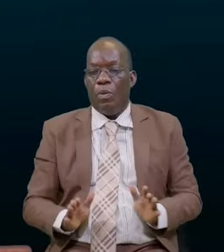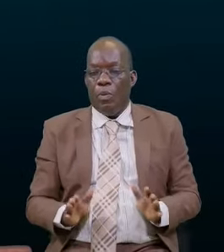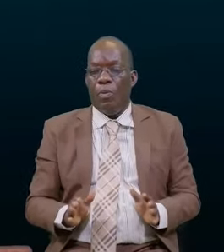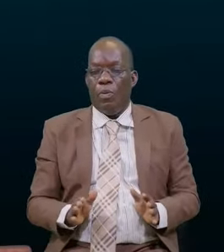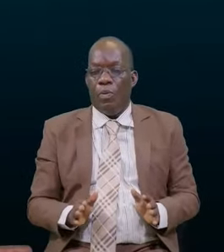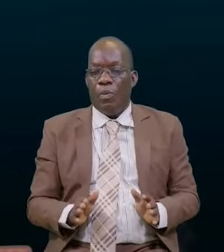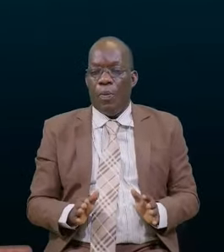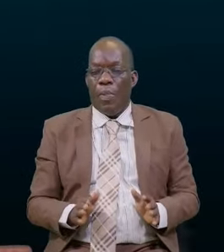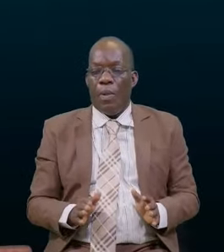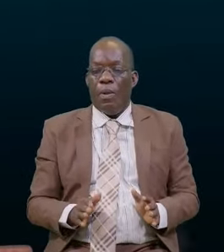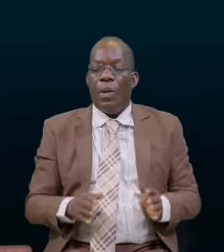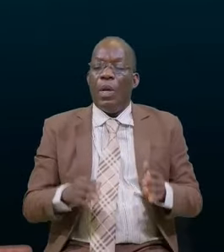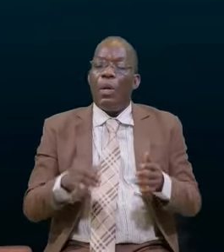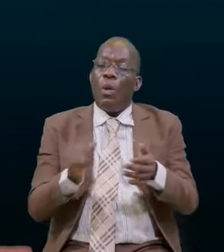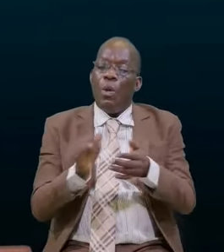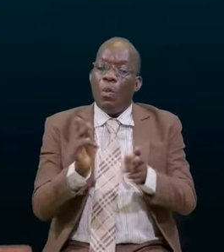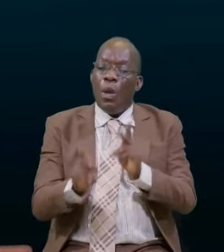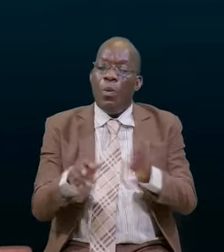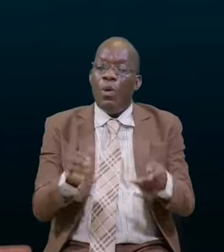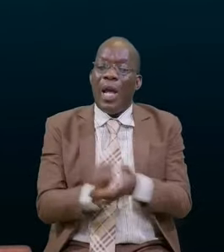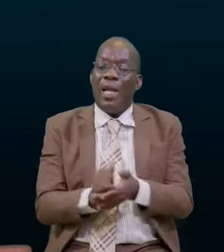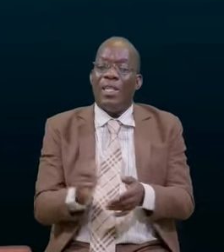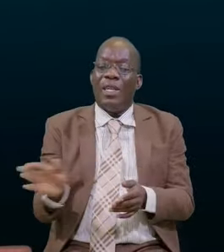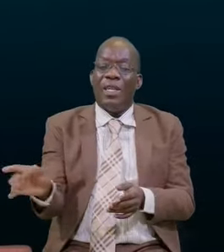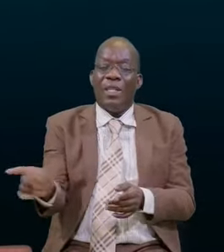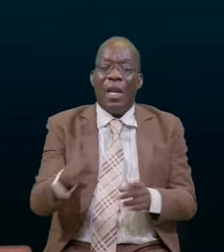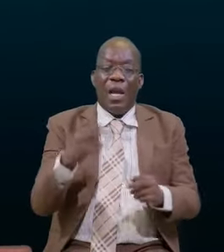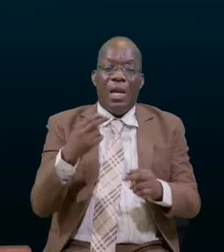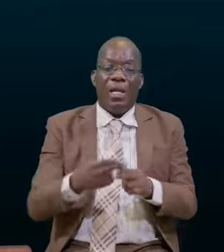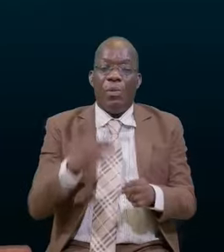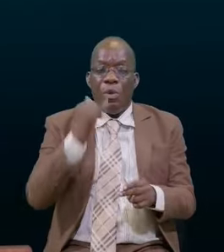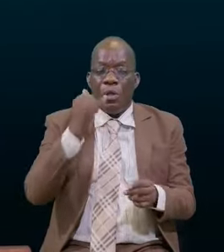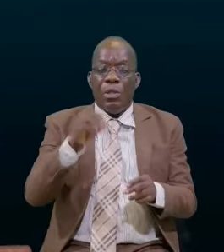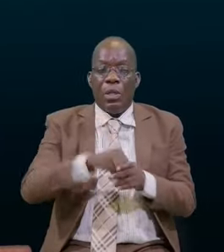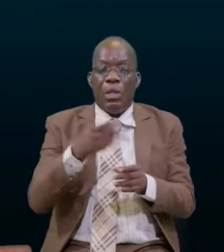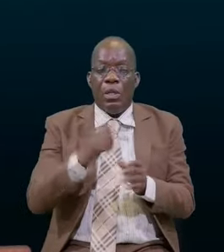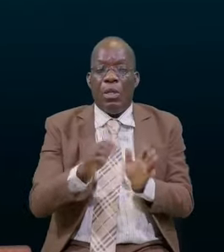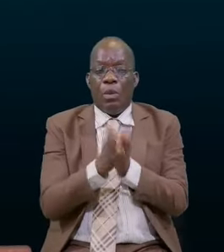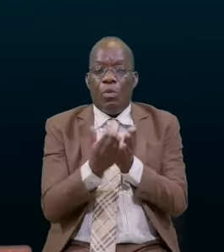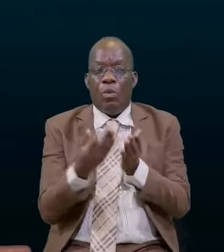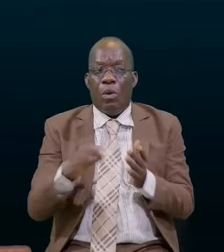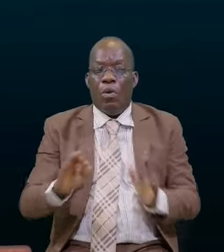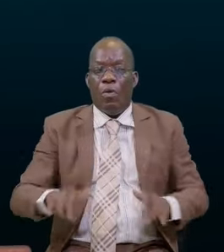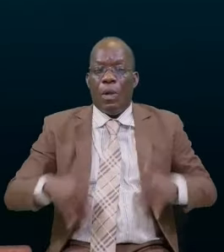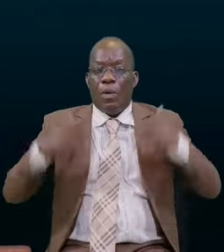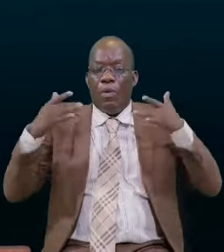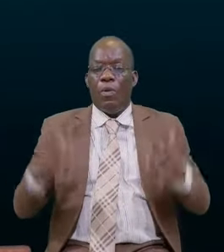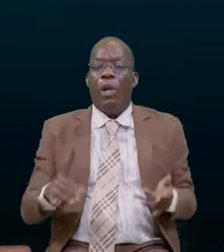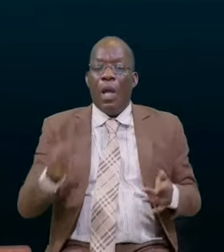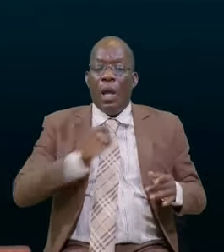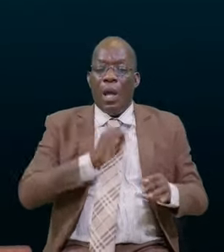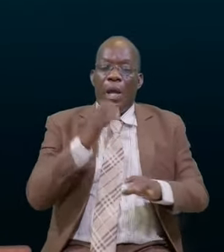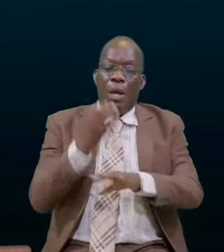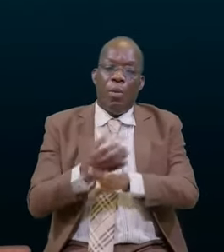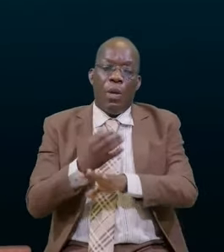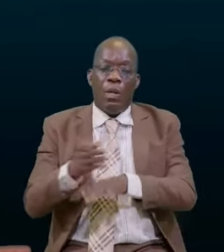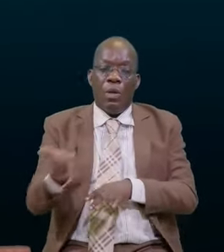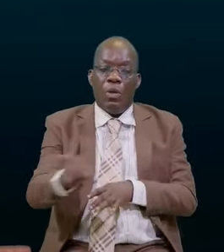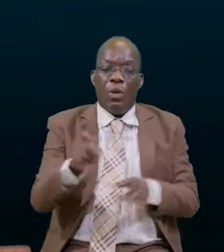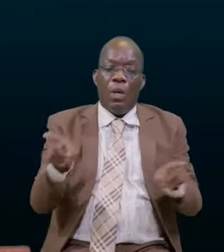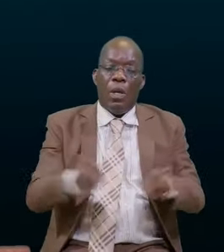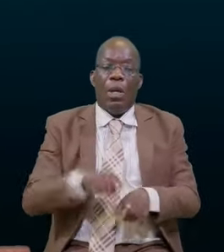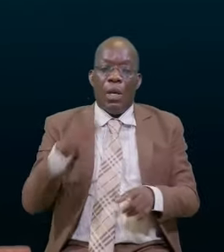are written in the book of life but the Lord is warning us he says dearly beloved I beseech you as strangers and